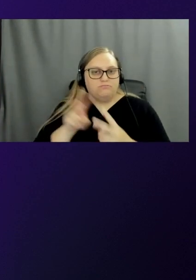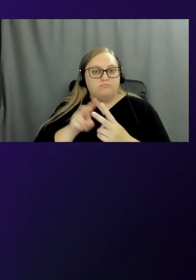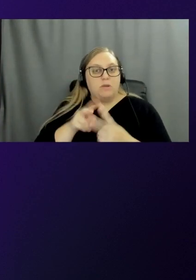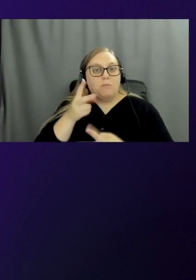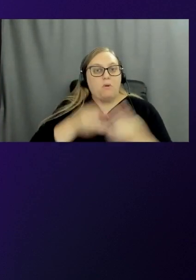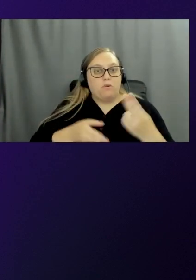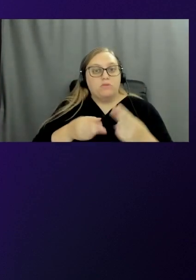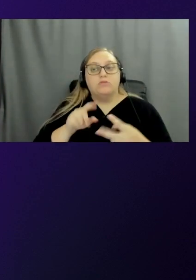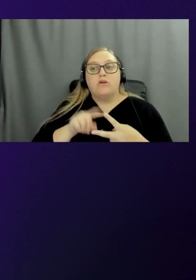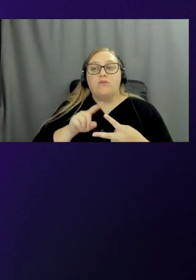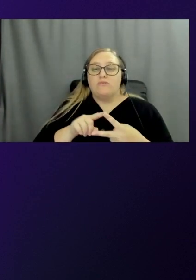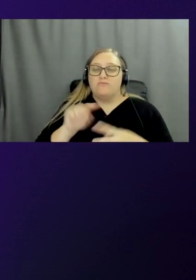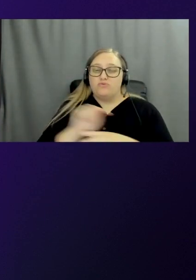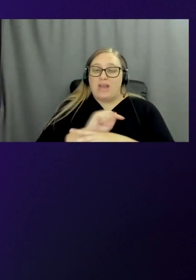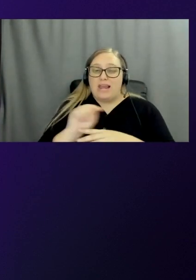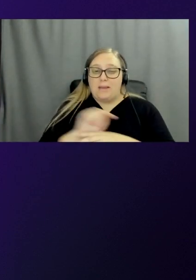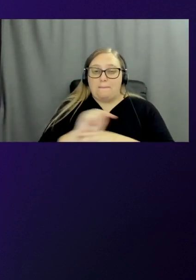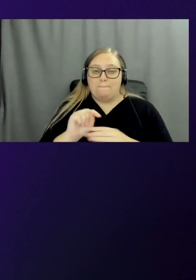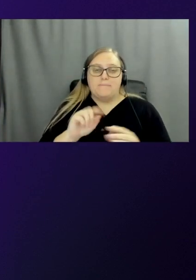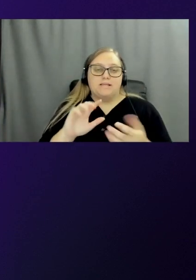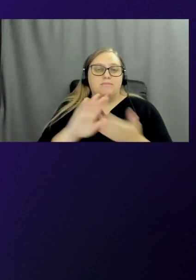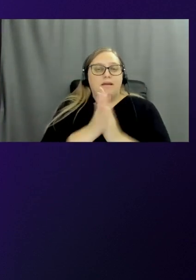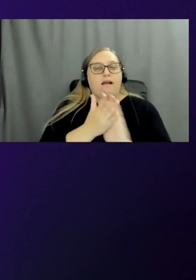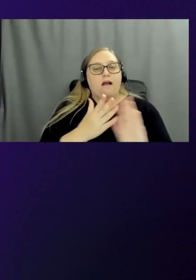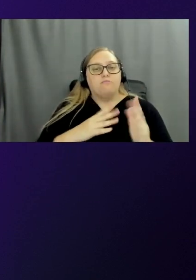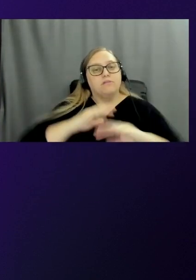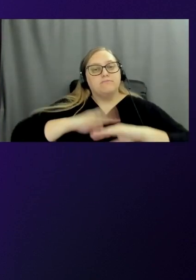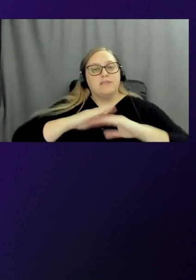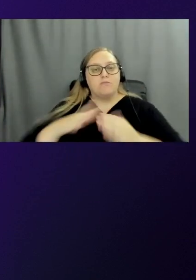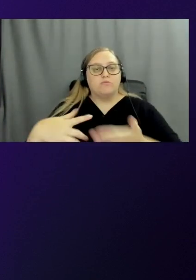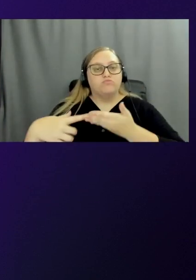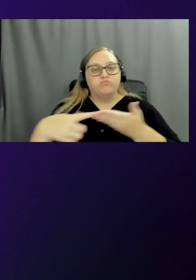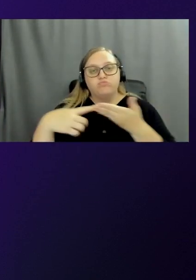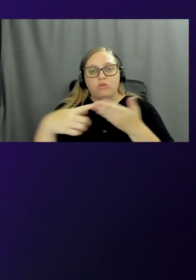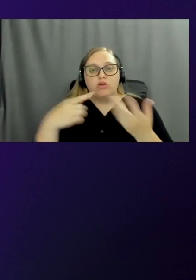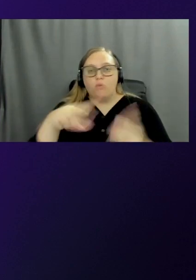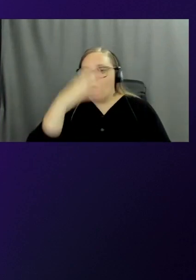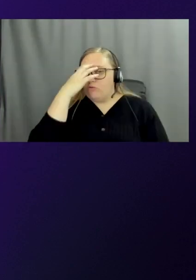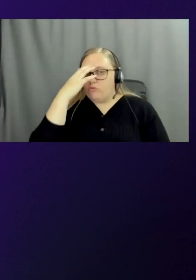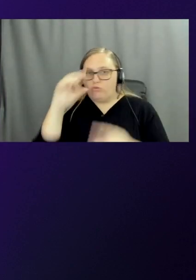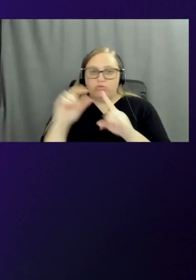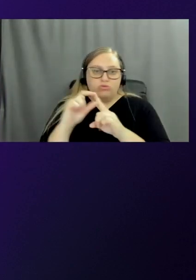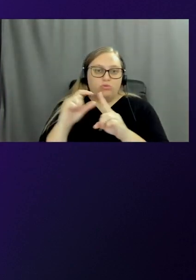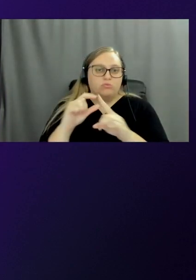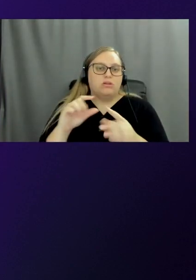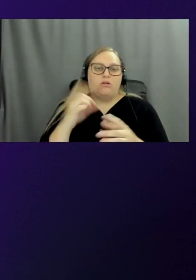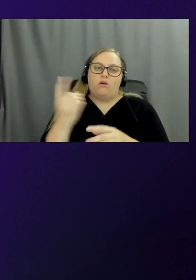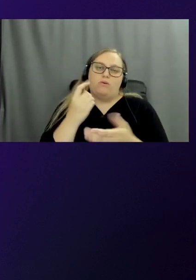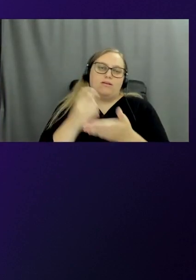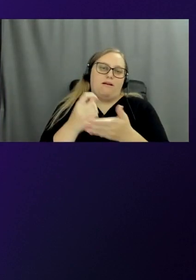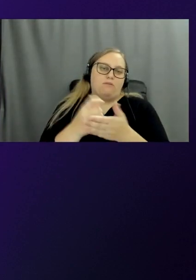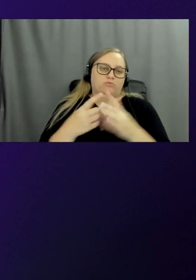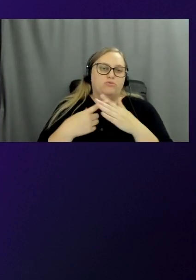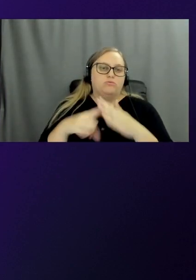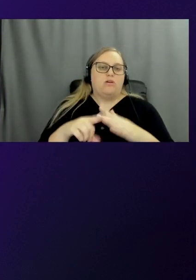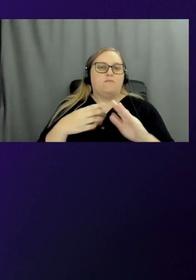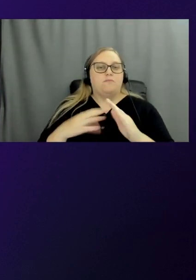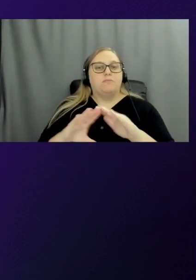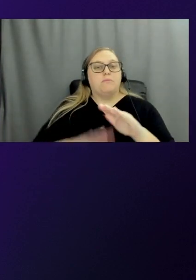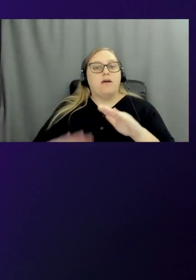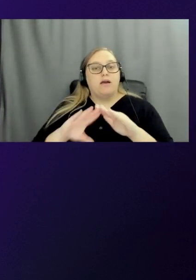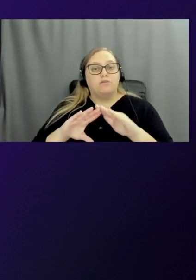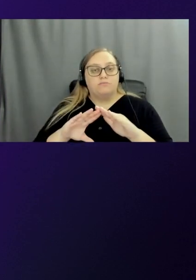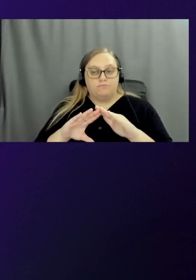table conversation for all of us, and many are familiar with the term, it always helps to start with the basics. So let's start with